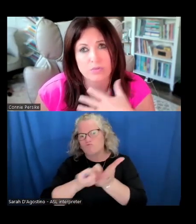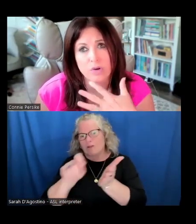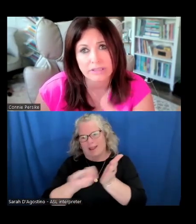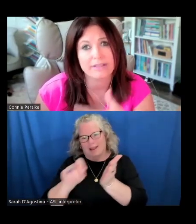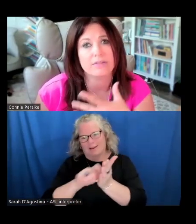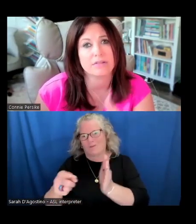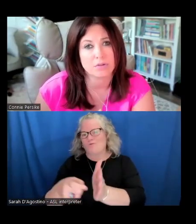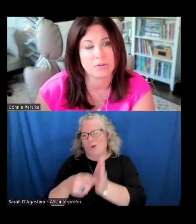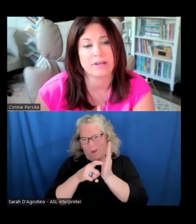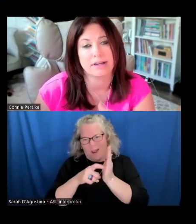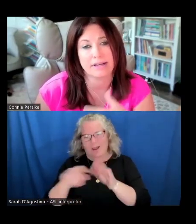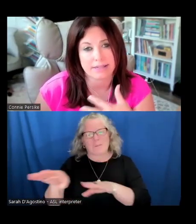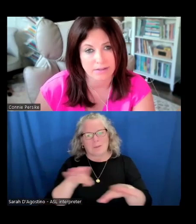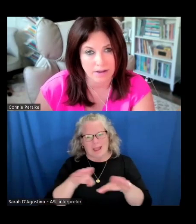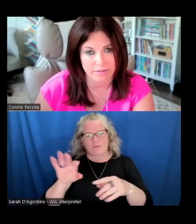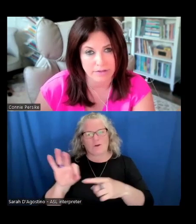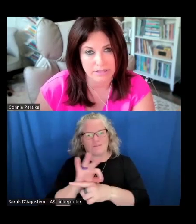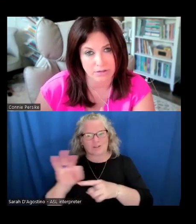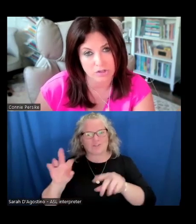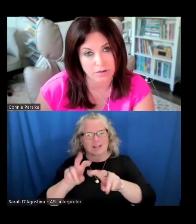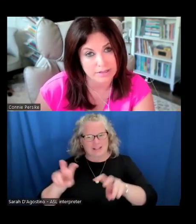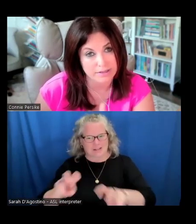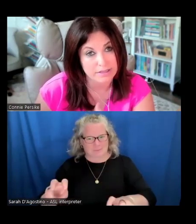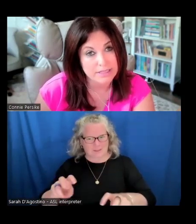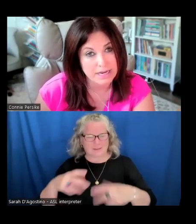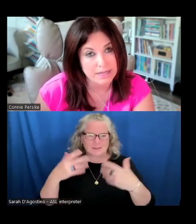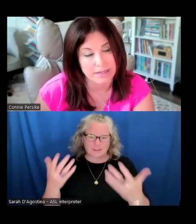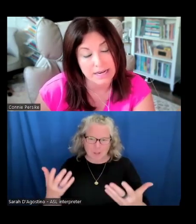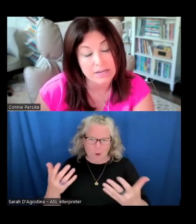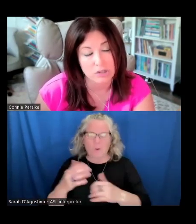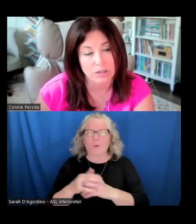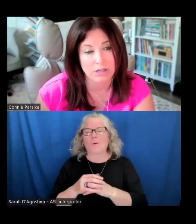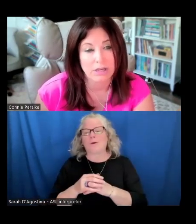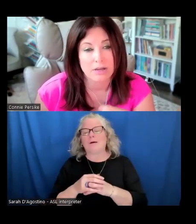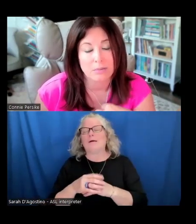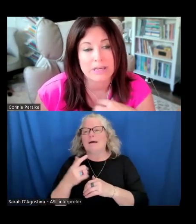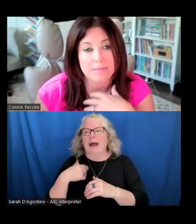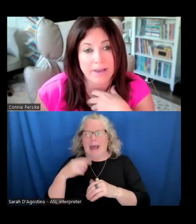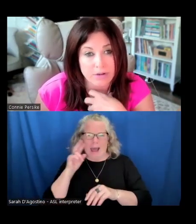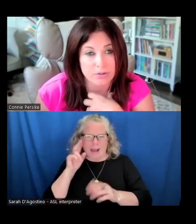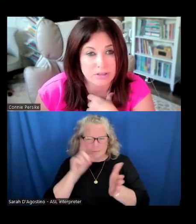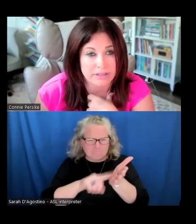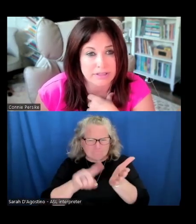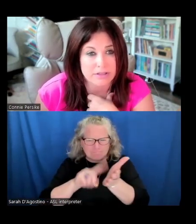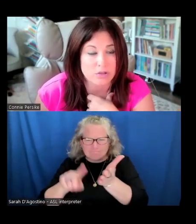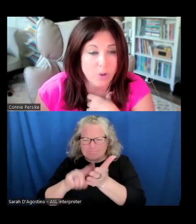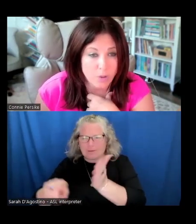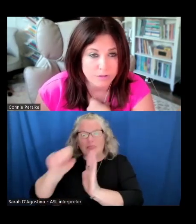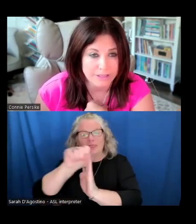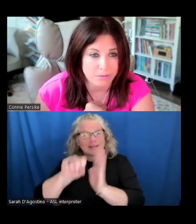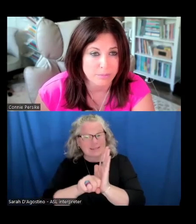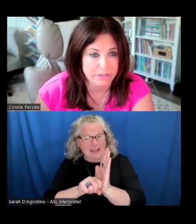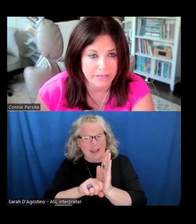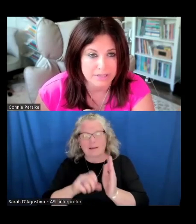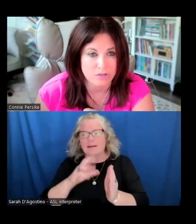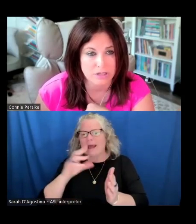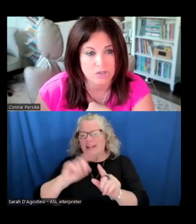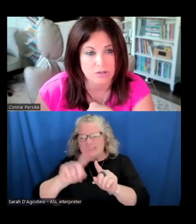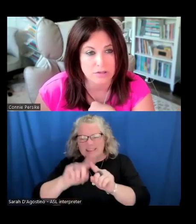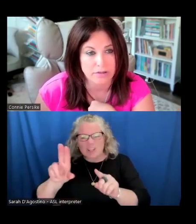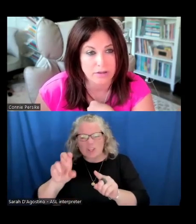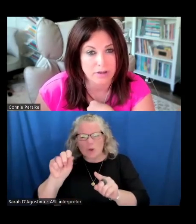was rolling out the toolkit, I did a lot of research across the nation, because my goal is to hopefully